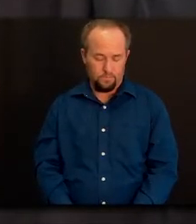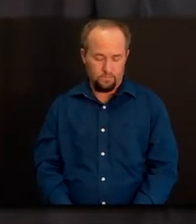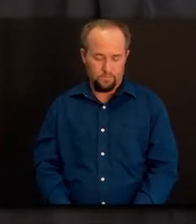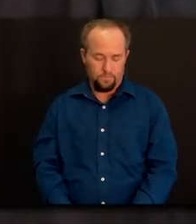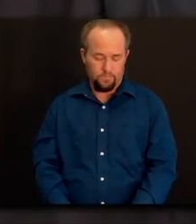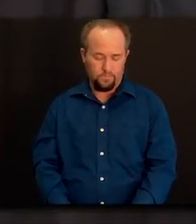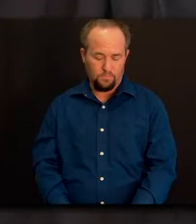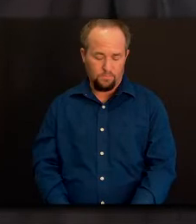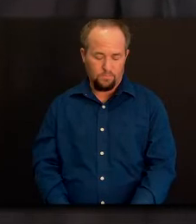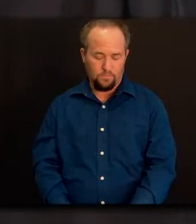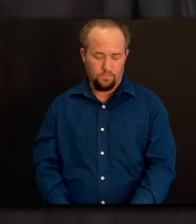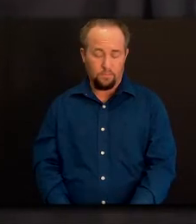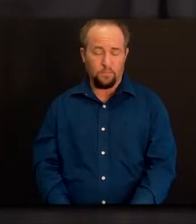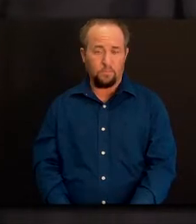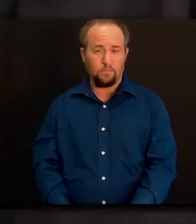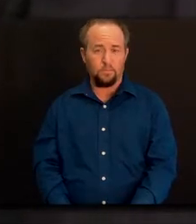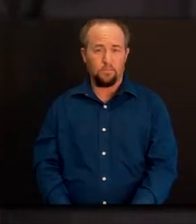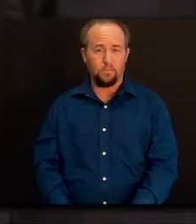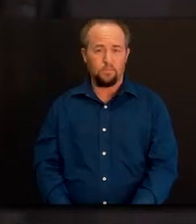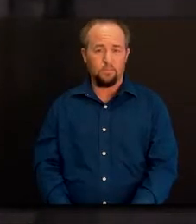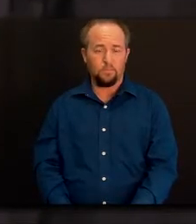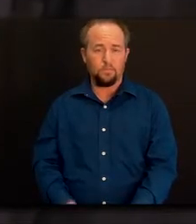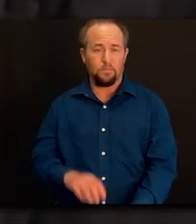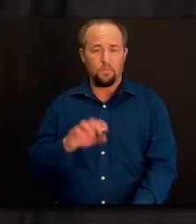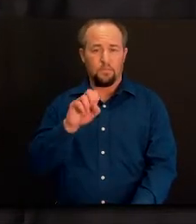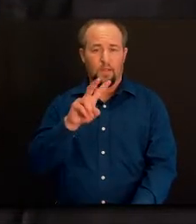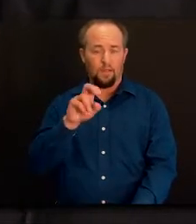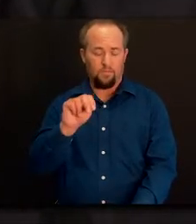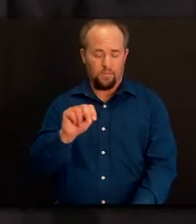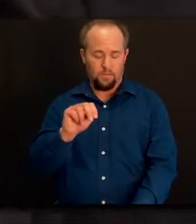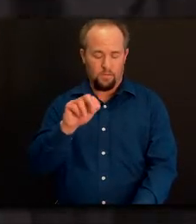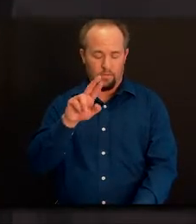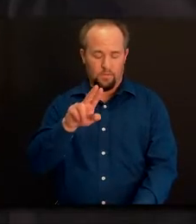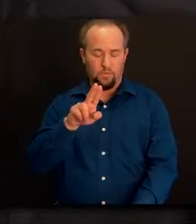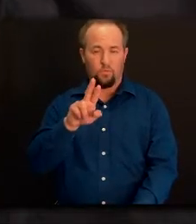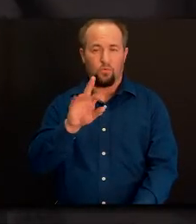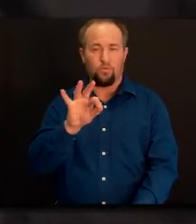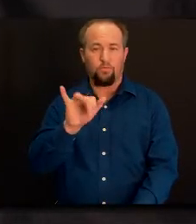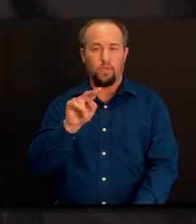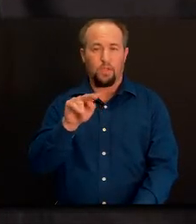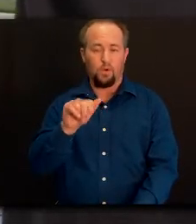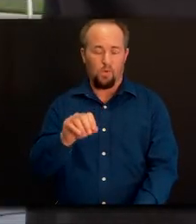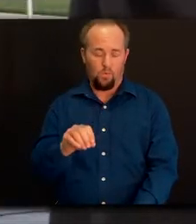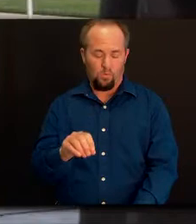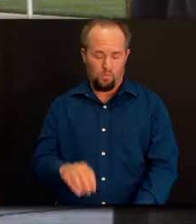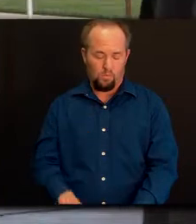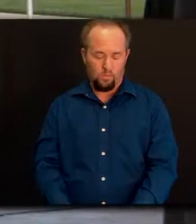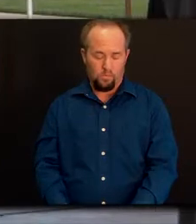Evan T. Rufino.